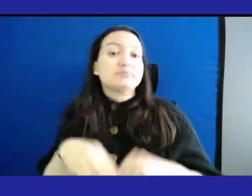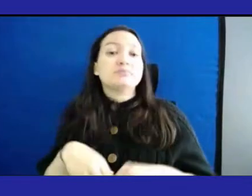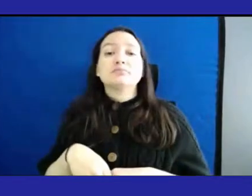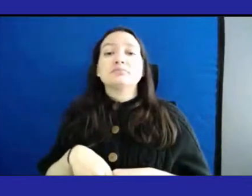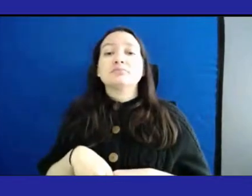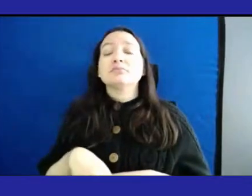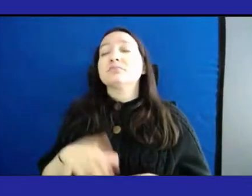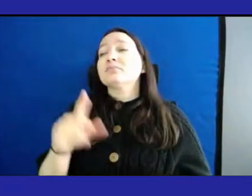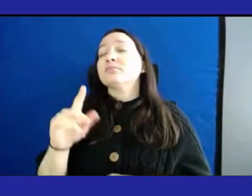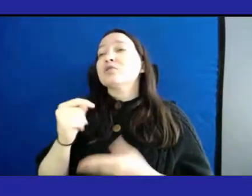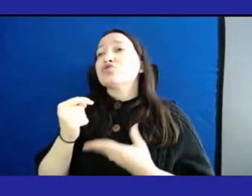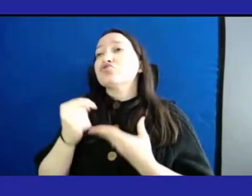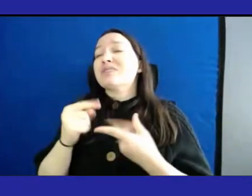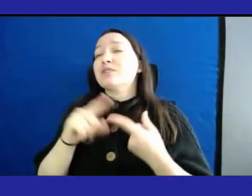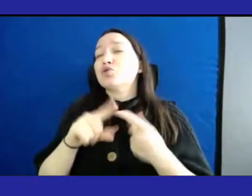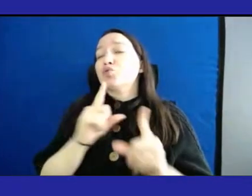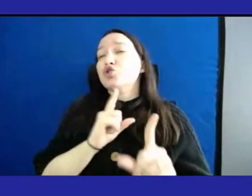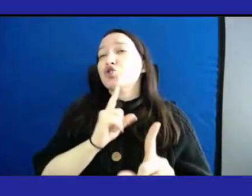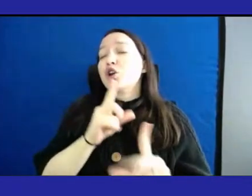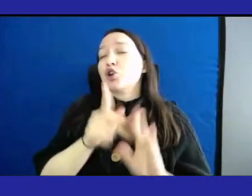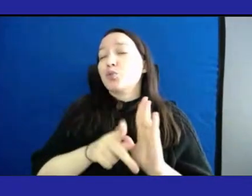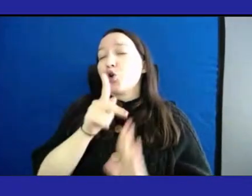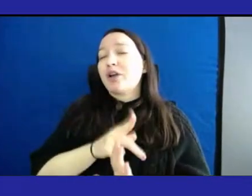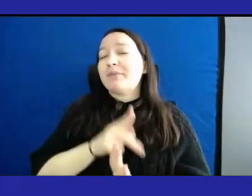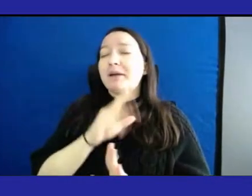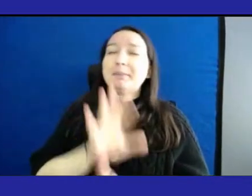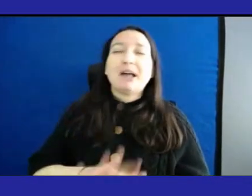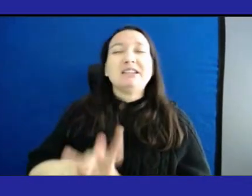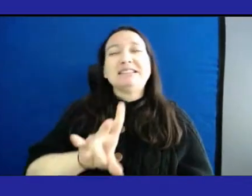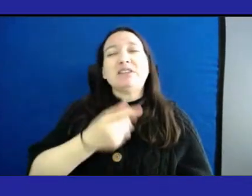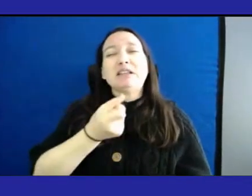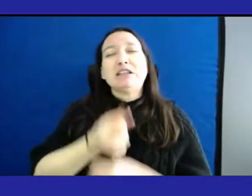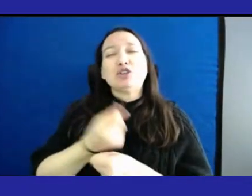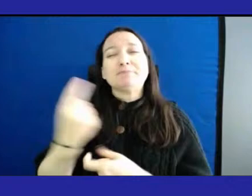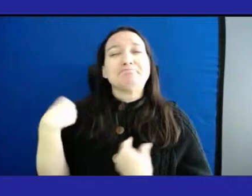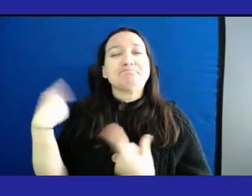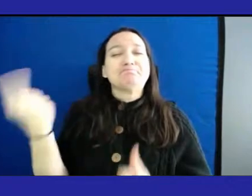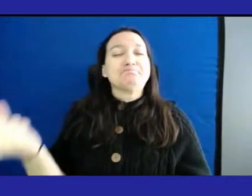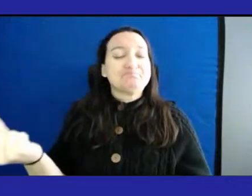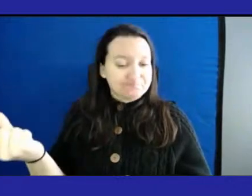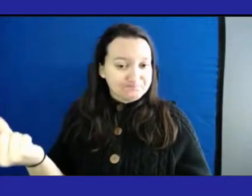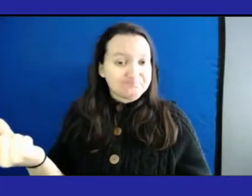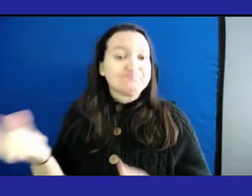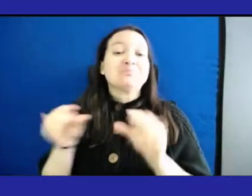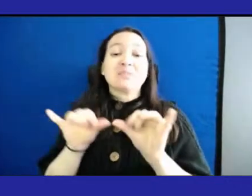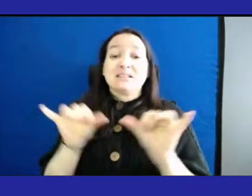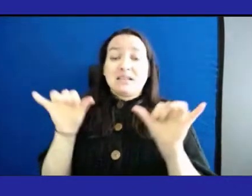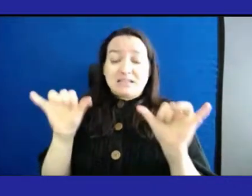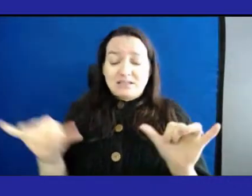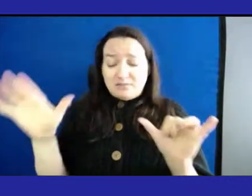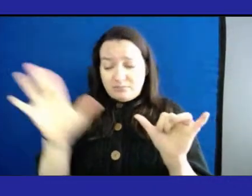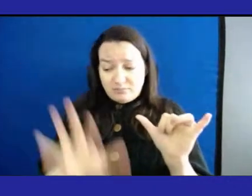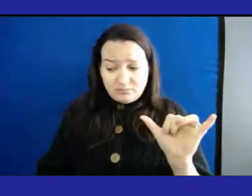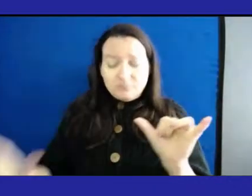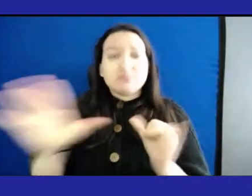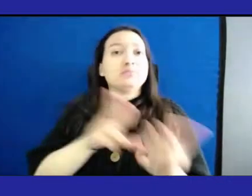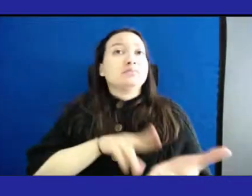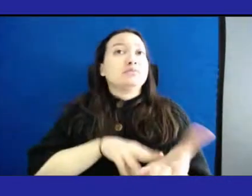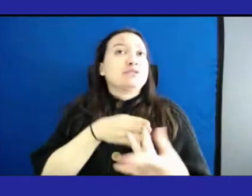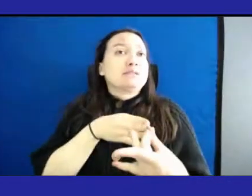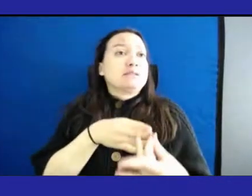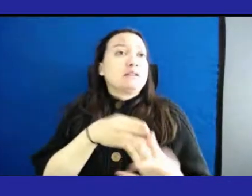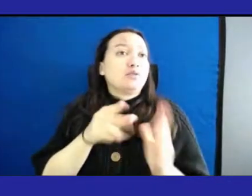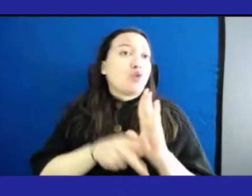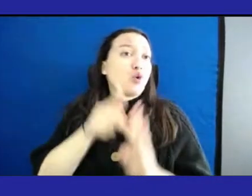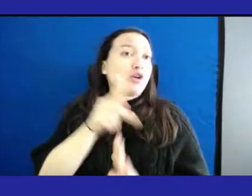Target program, which we've had probably about 7 years now, I would say. And this is a system-wide nurse-led program. This